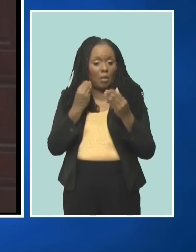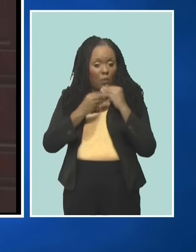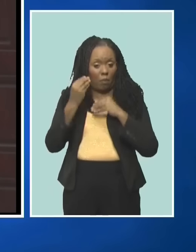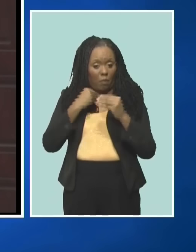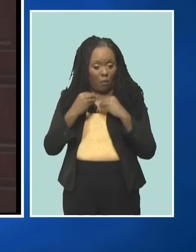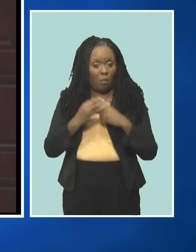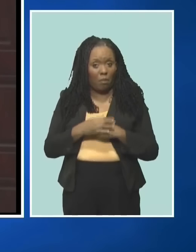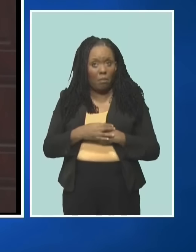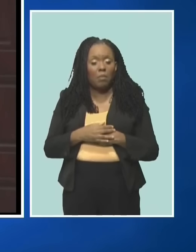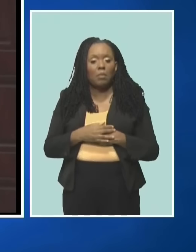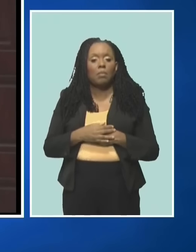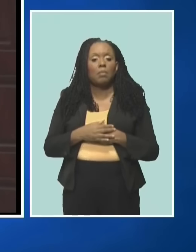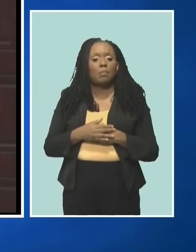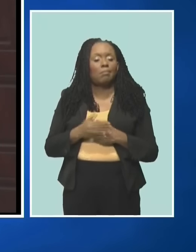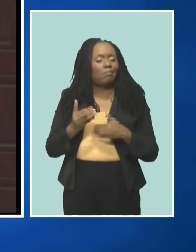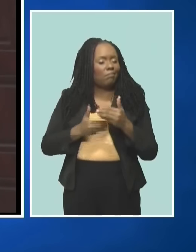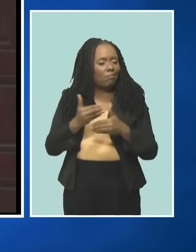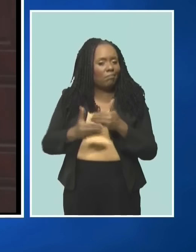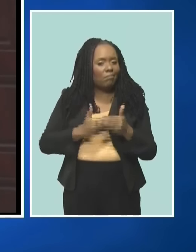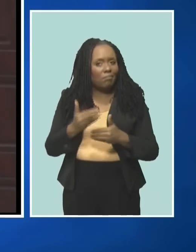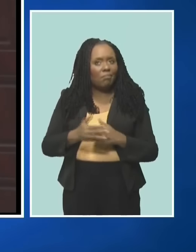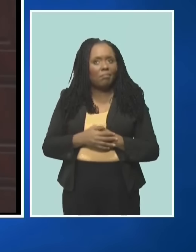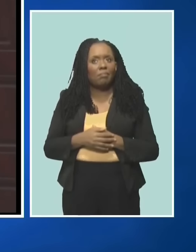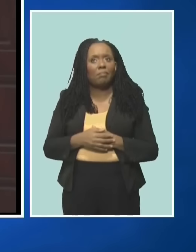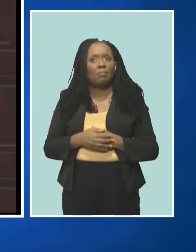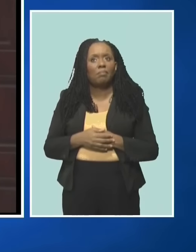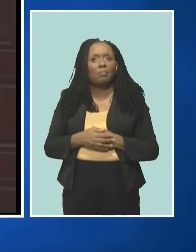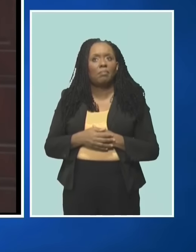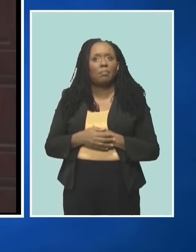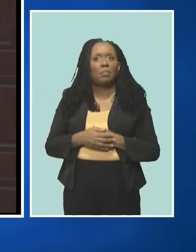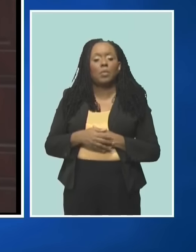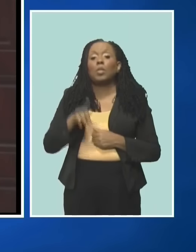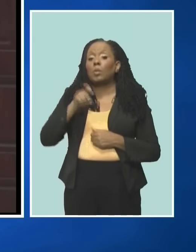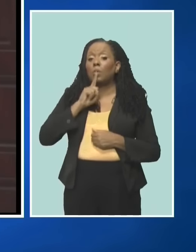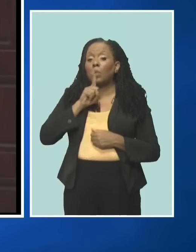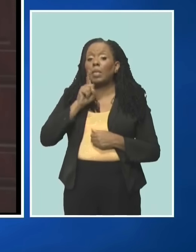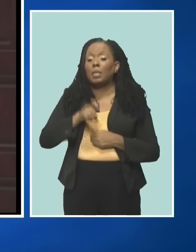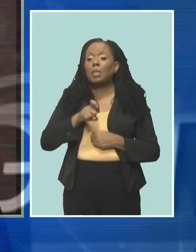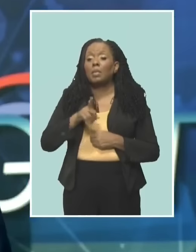this. You can't run a bad diet.